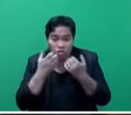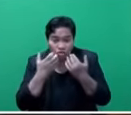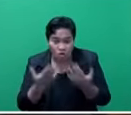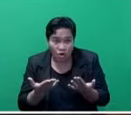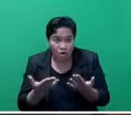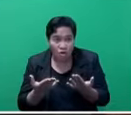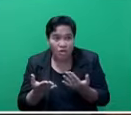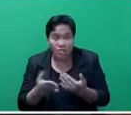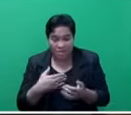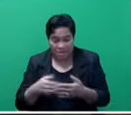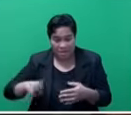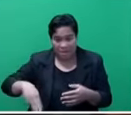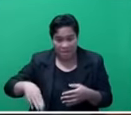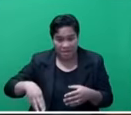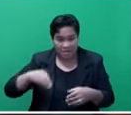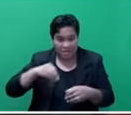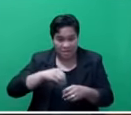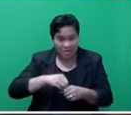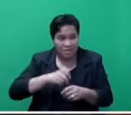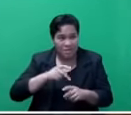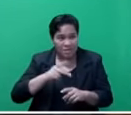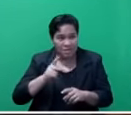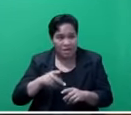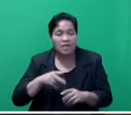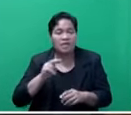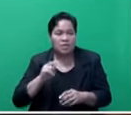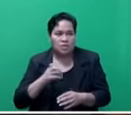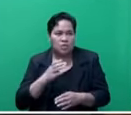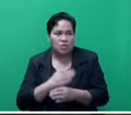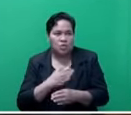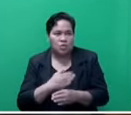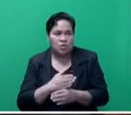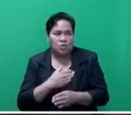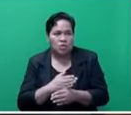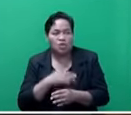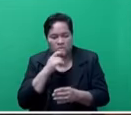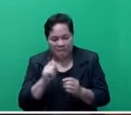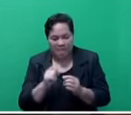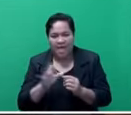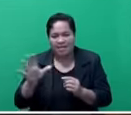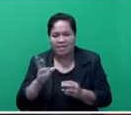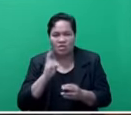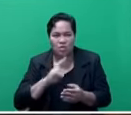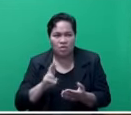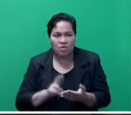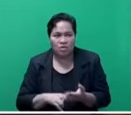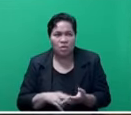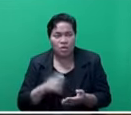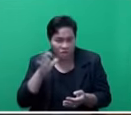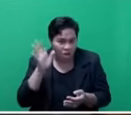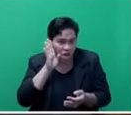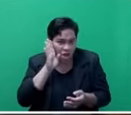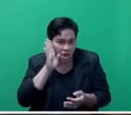have members of government in charge of the Public Accounts Committee, that it still works well. Because they can come up with an excellent report like this. Because we have heard in this